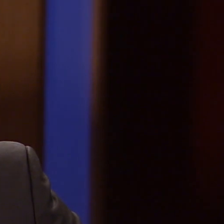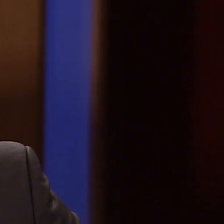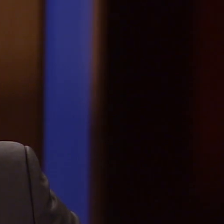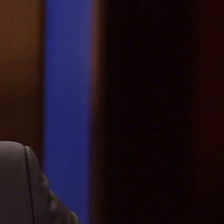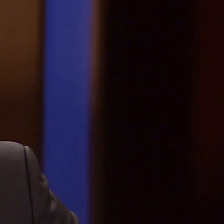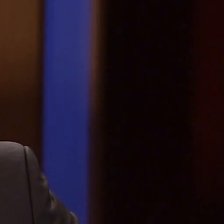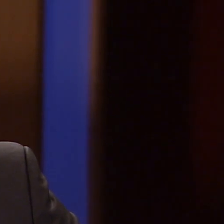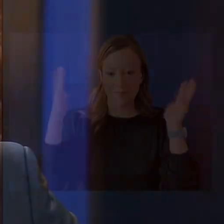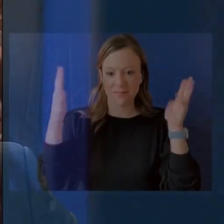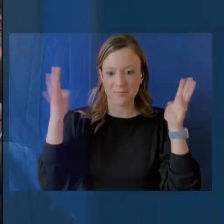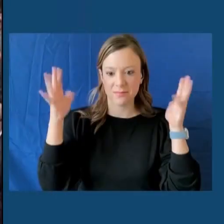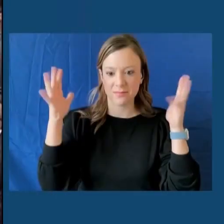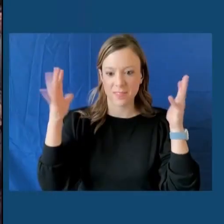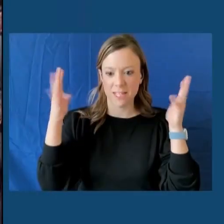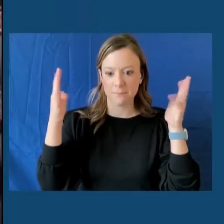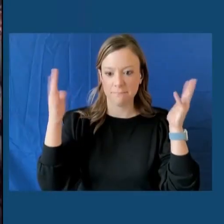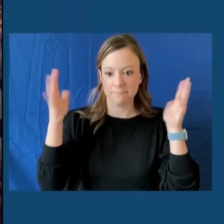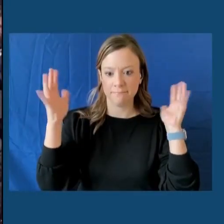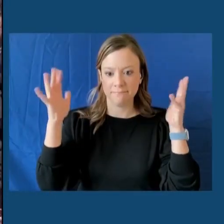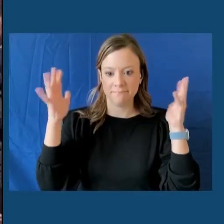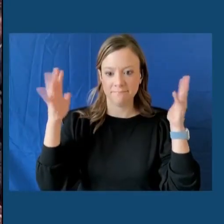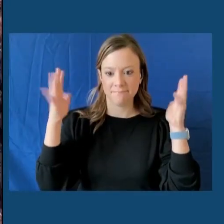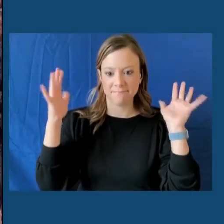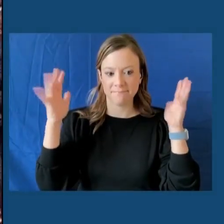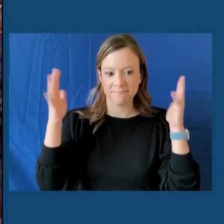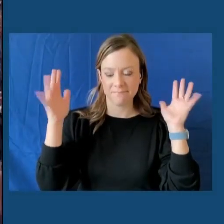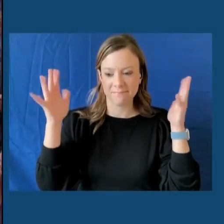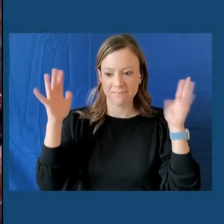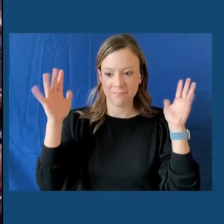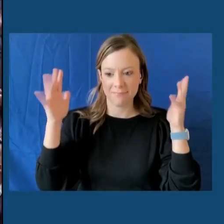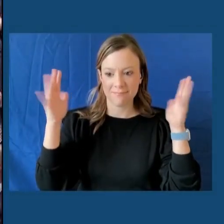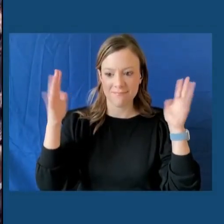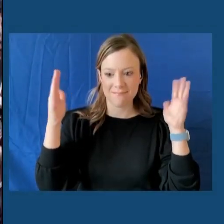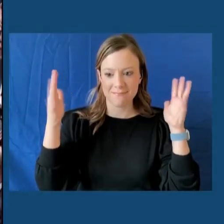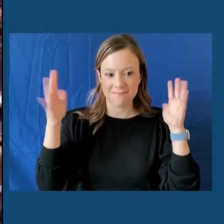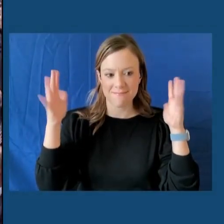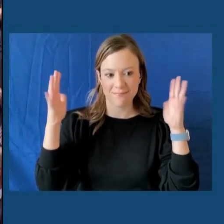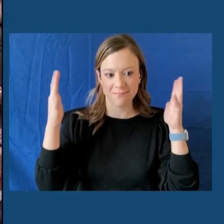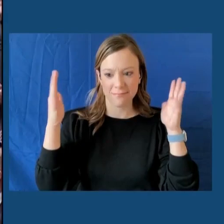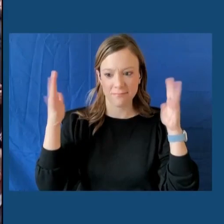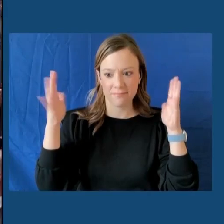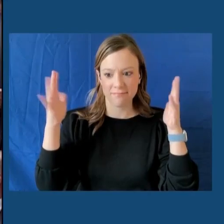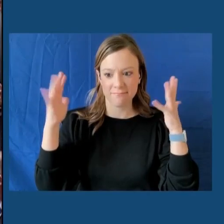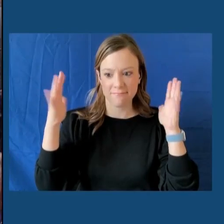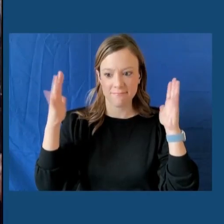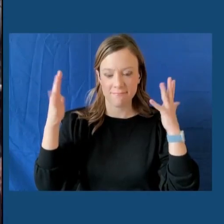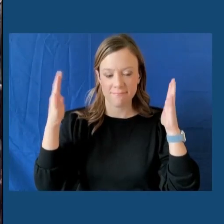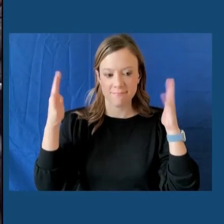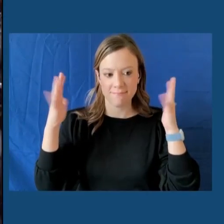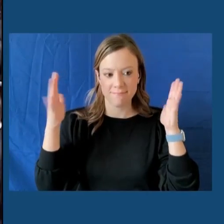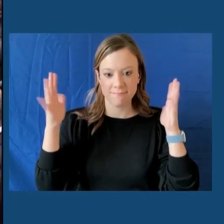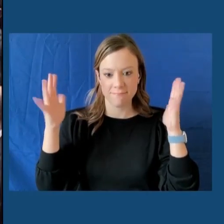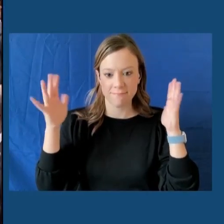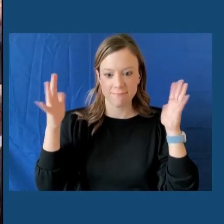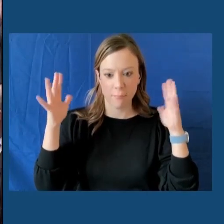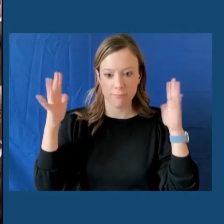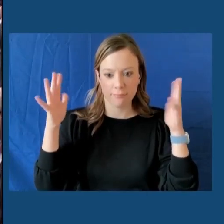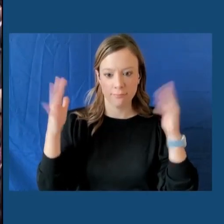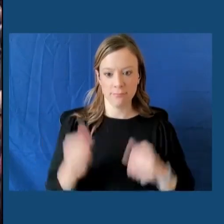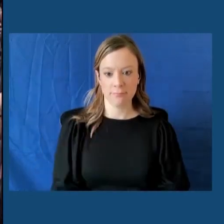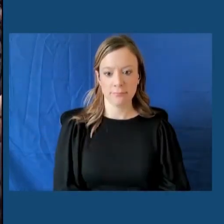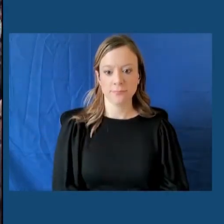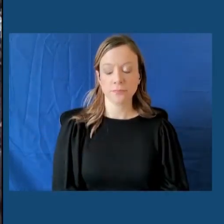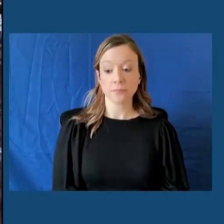the Assembly chamber. She's being led by the longtime Assembly Sergeant at Arms, who we just call